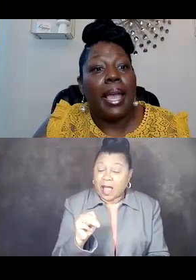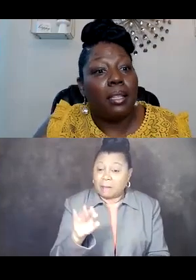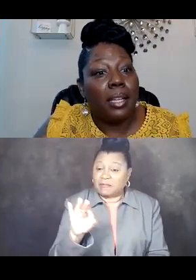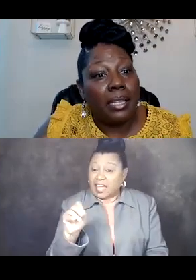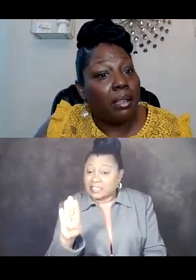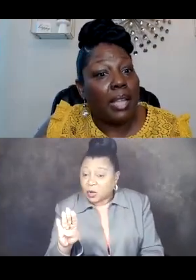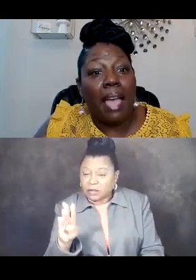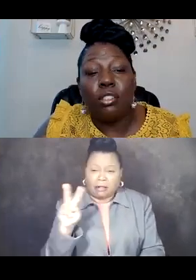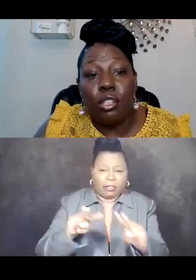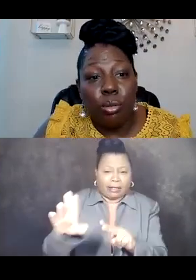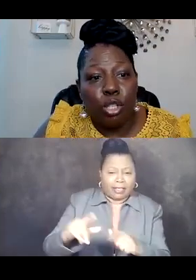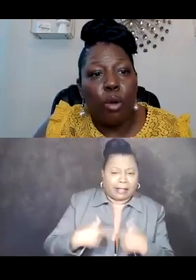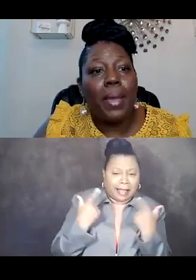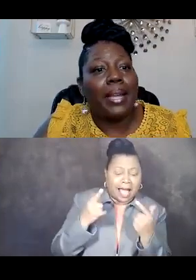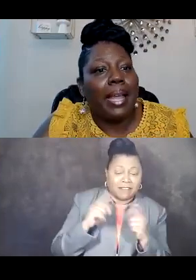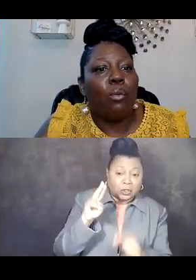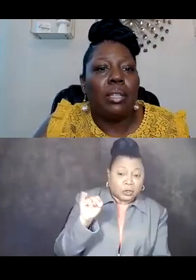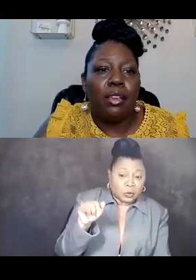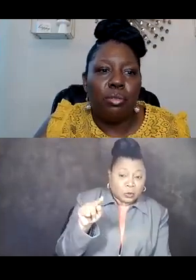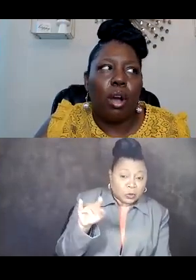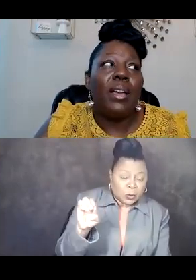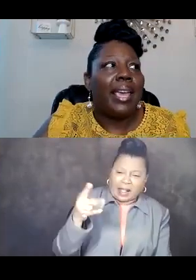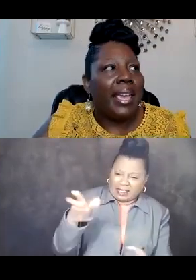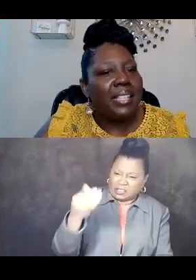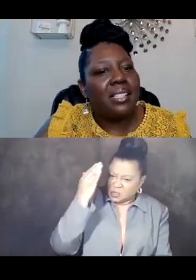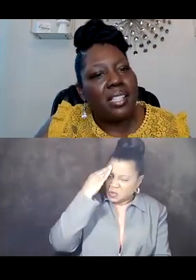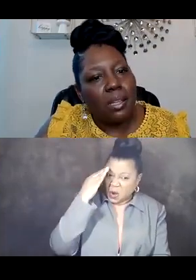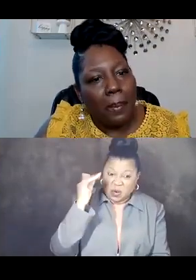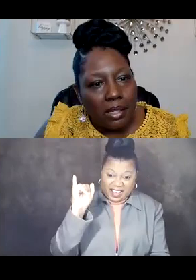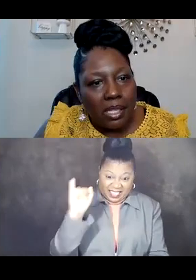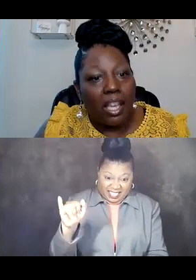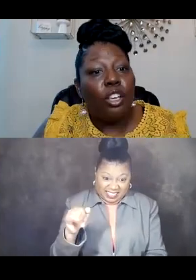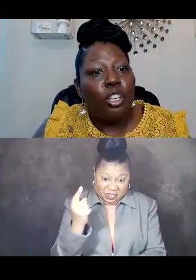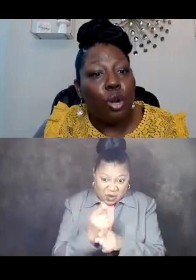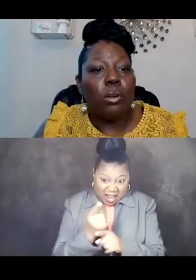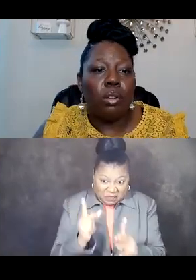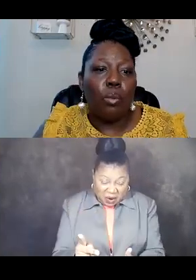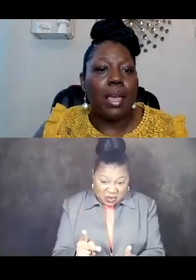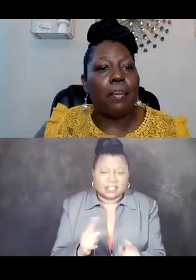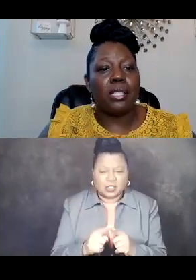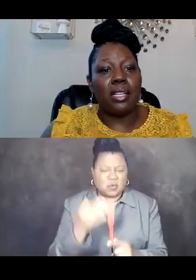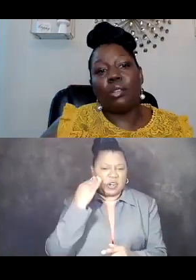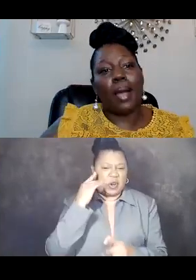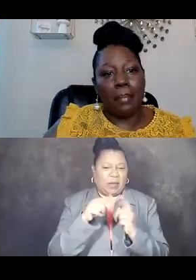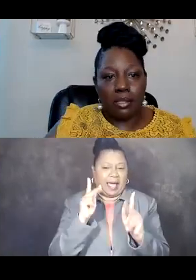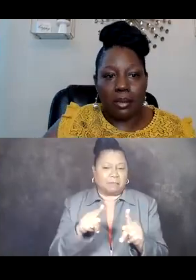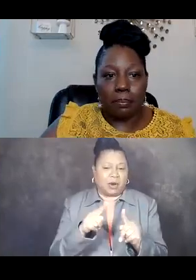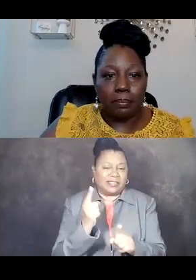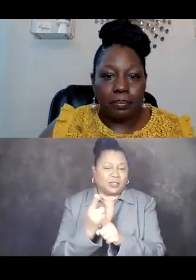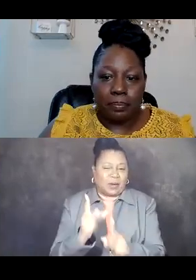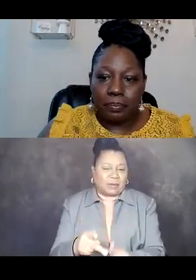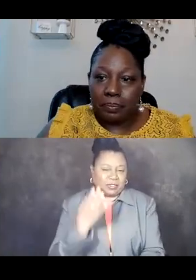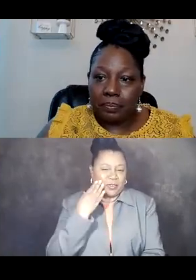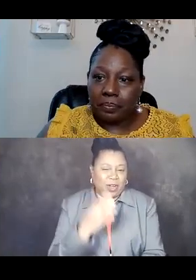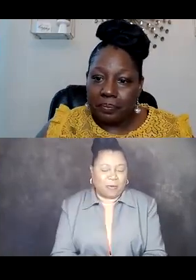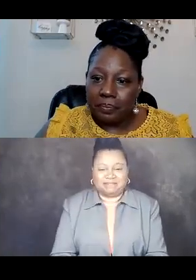Facebook, and look at their lives on YouTube, and that will let you know, is this the person? You will know when that person is the right person.